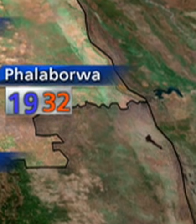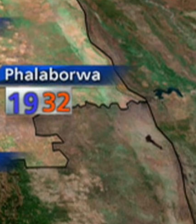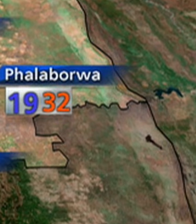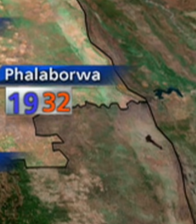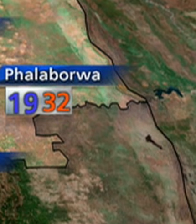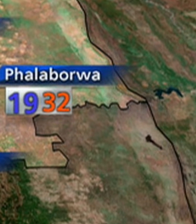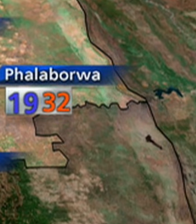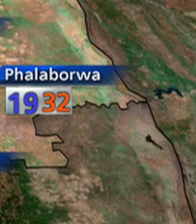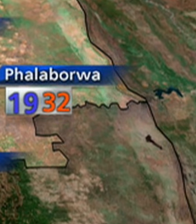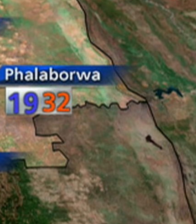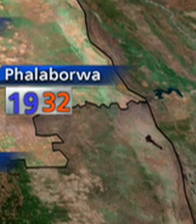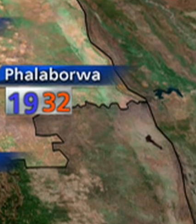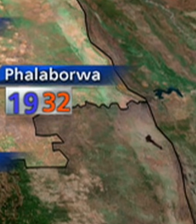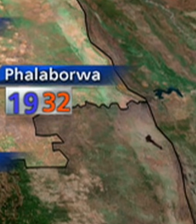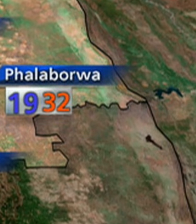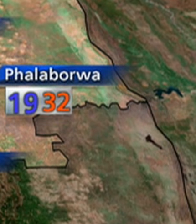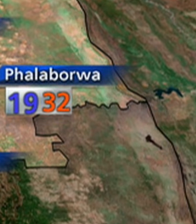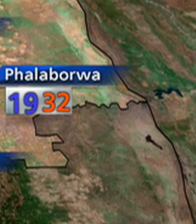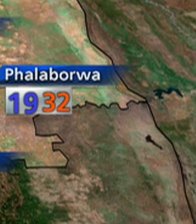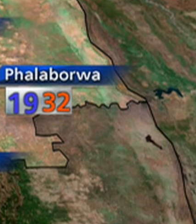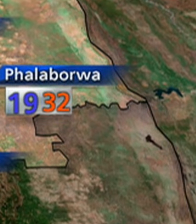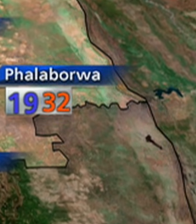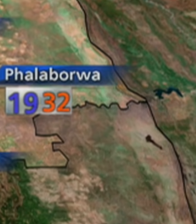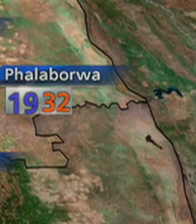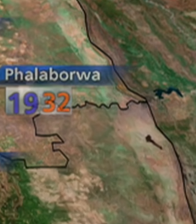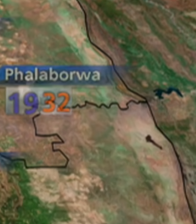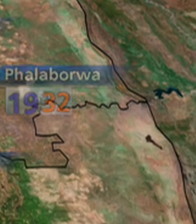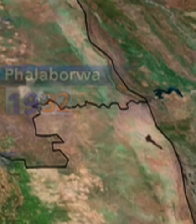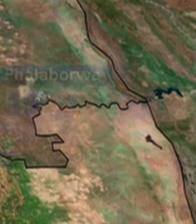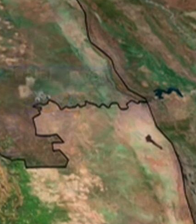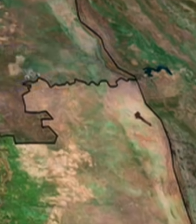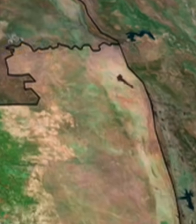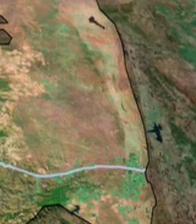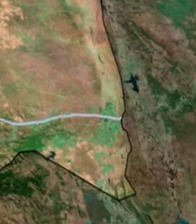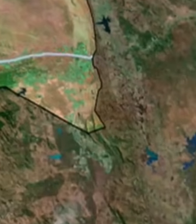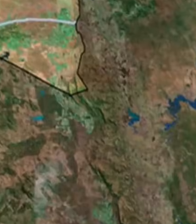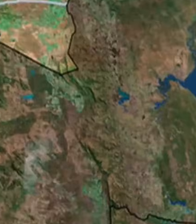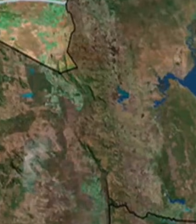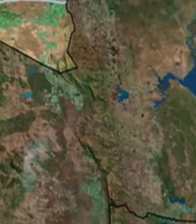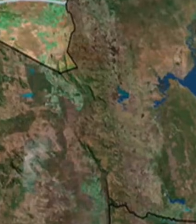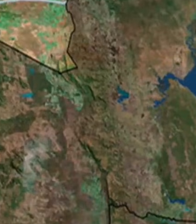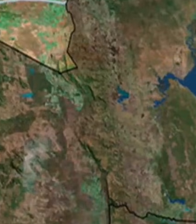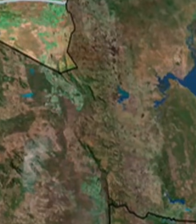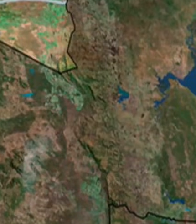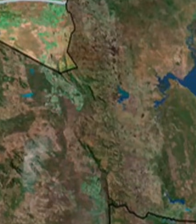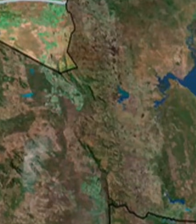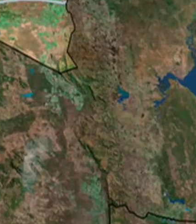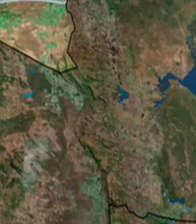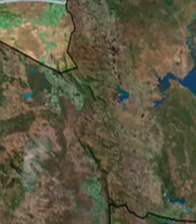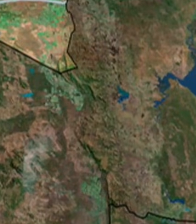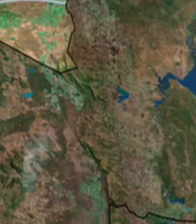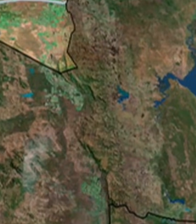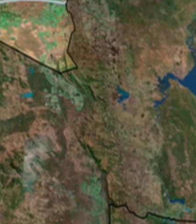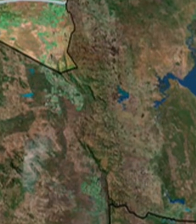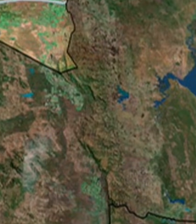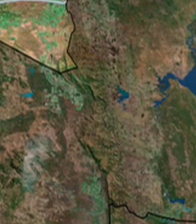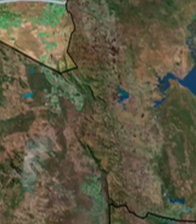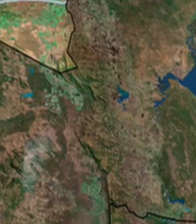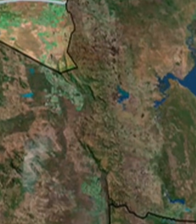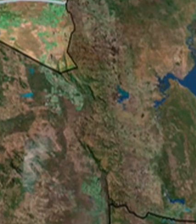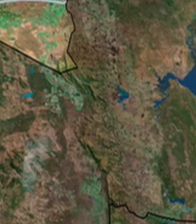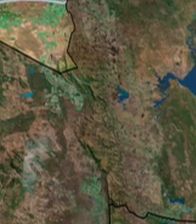di re ho mashome a mararo a mtse e mararo ka ofela ha le Thabazimbi le hona ka lephalale le teng tla hlo tshetse hona ha isale re shebele hona ka Carolina o tla jalo